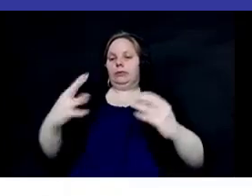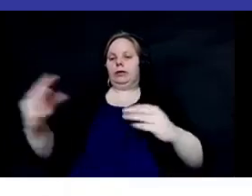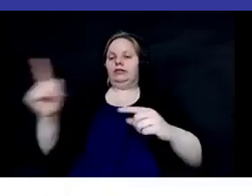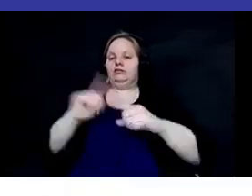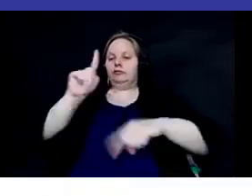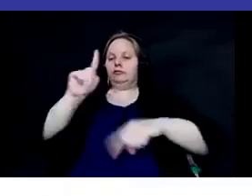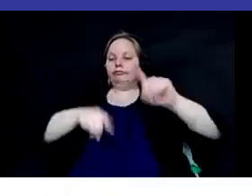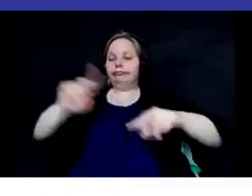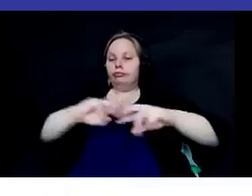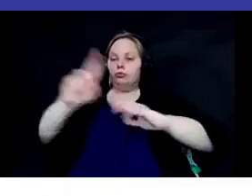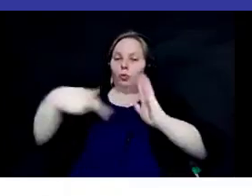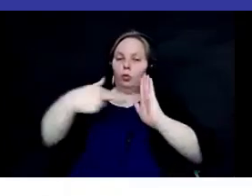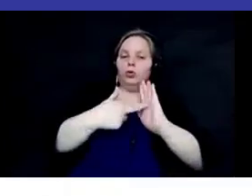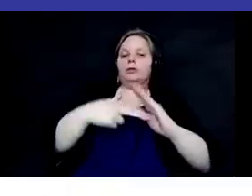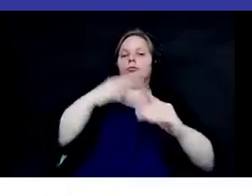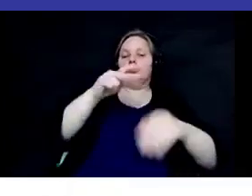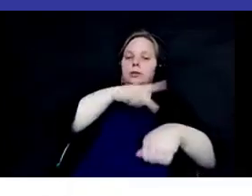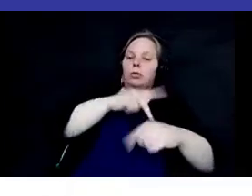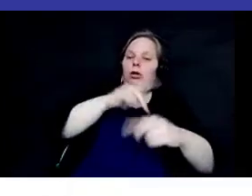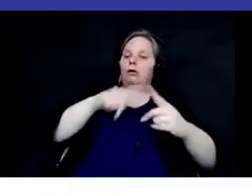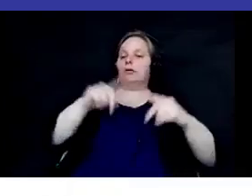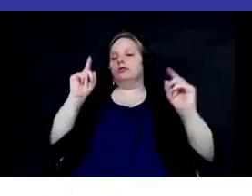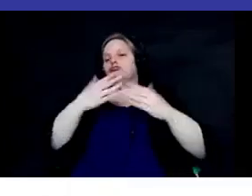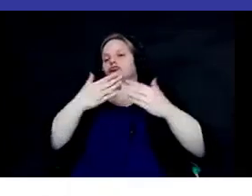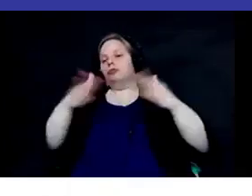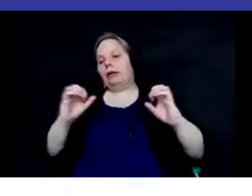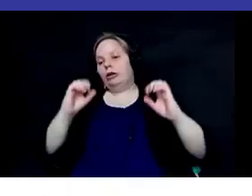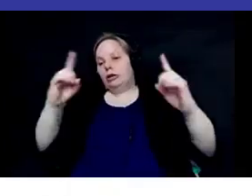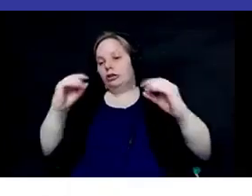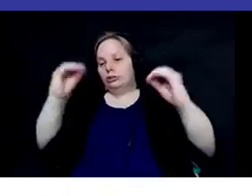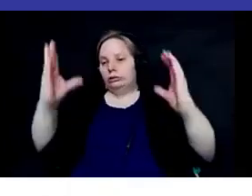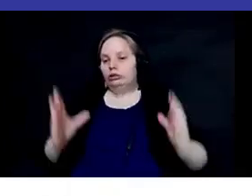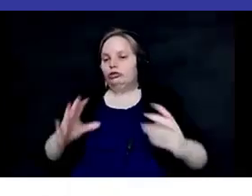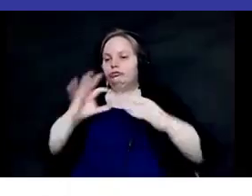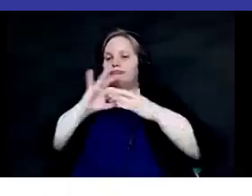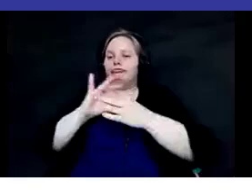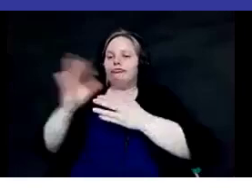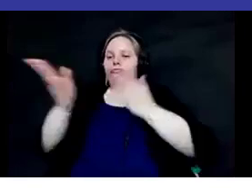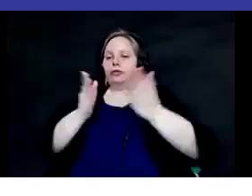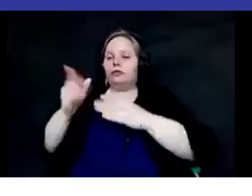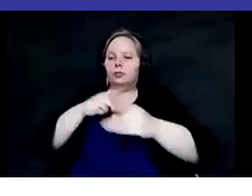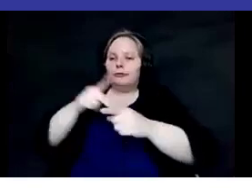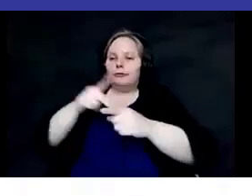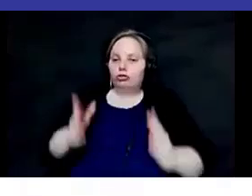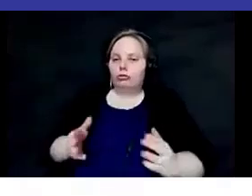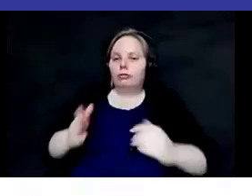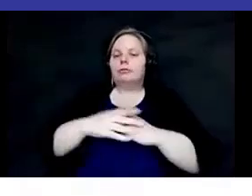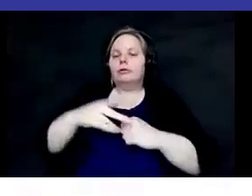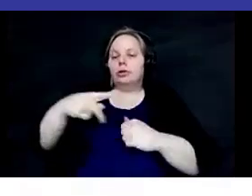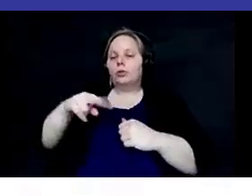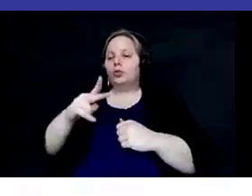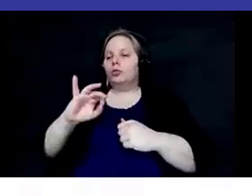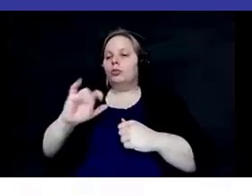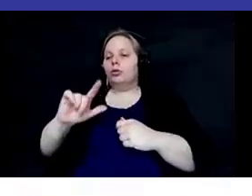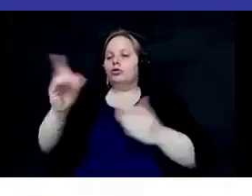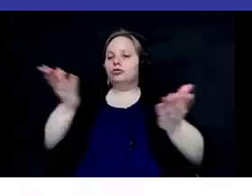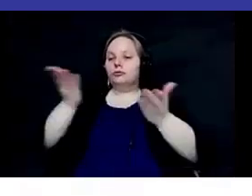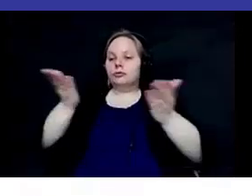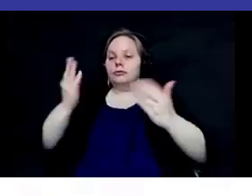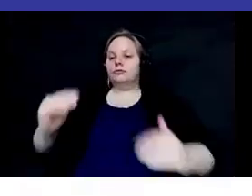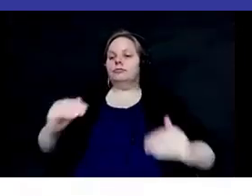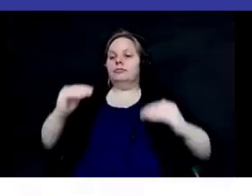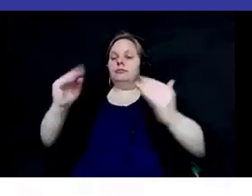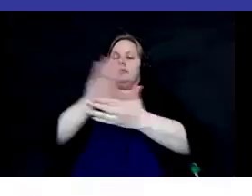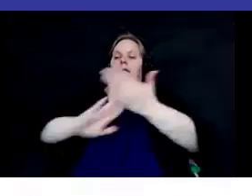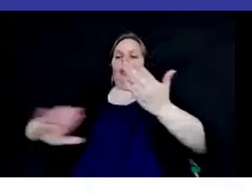education teachers, related service professionals, pupil services, higher education, and I'm sure I'm